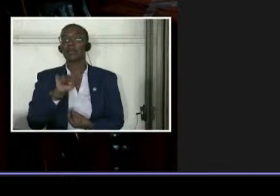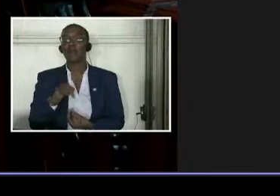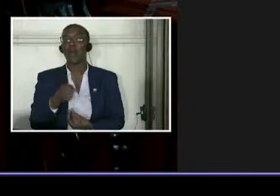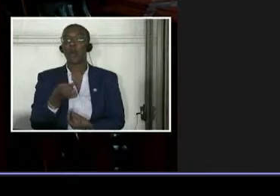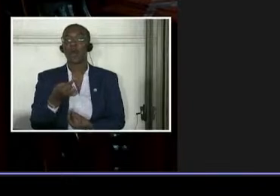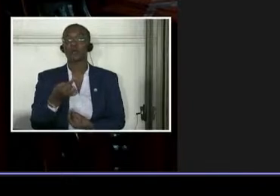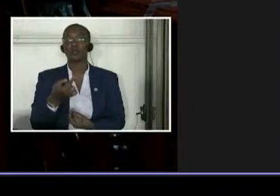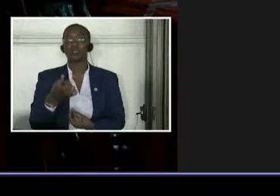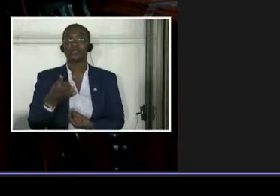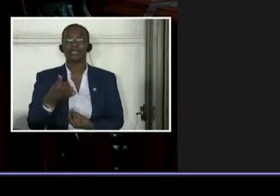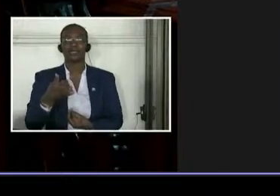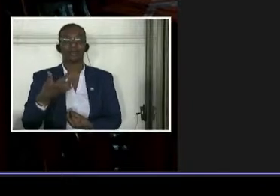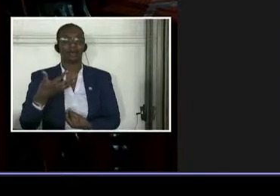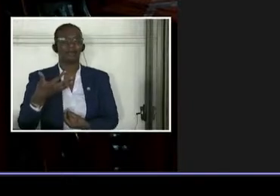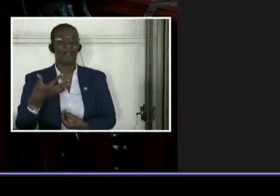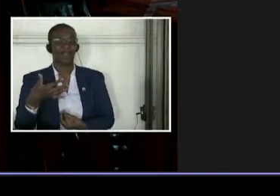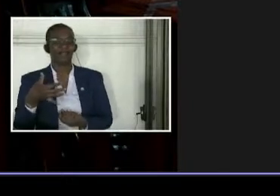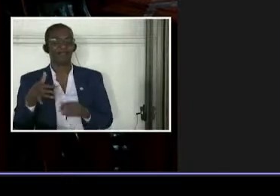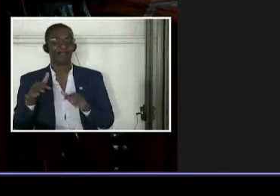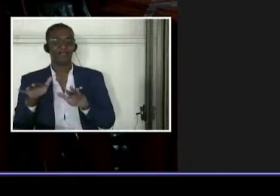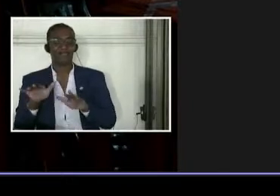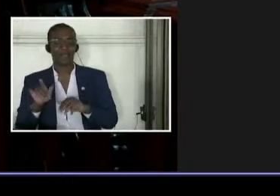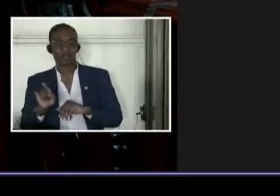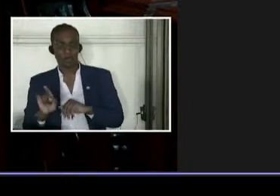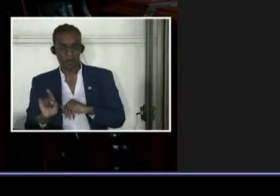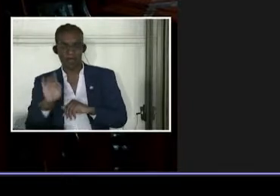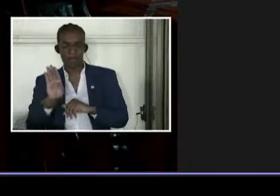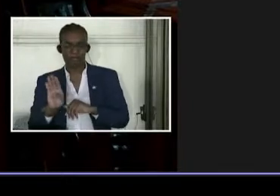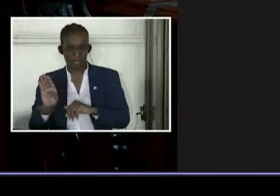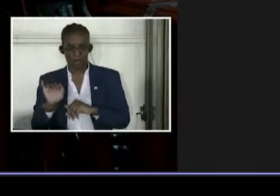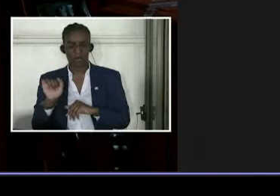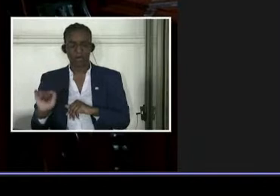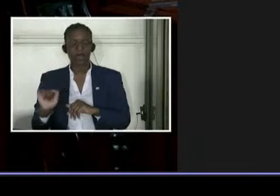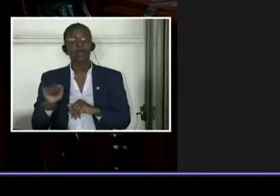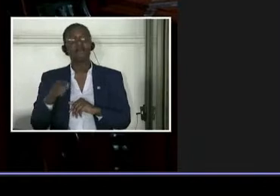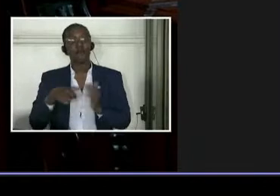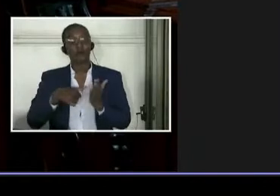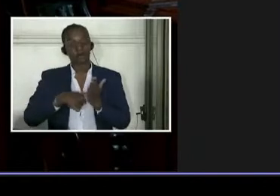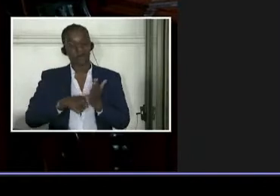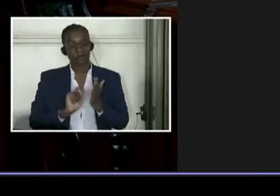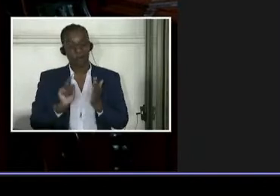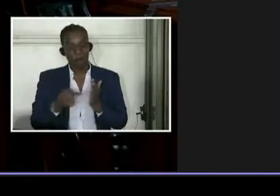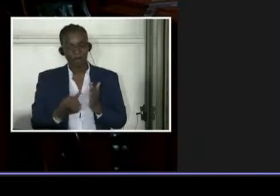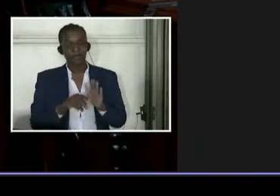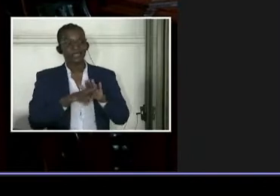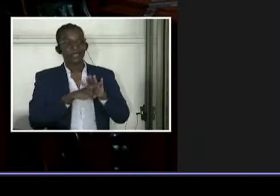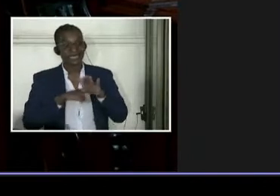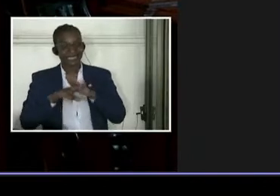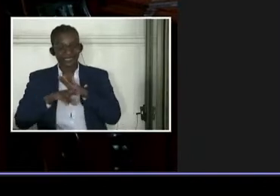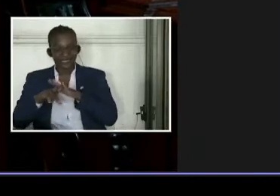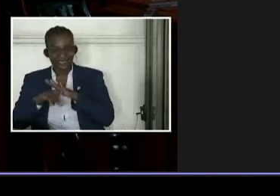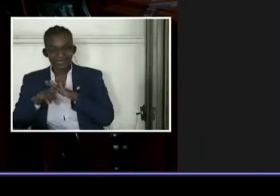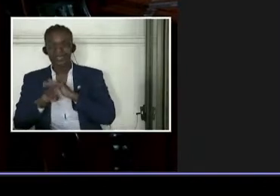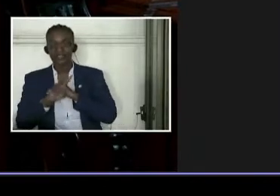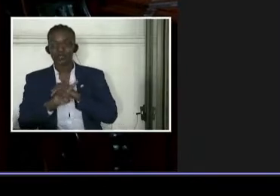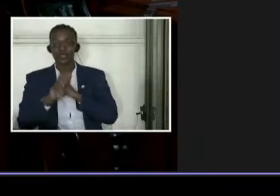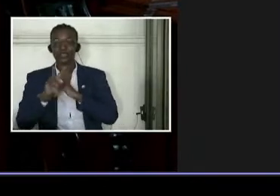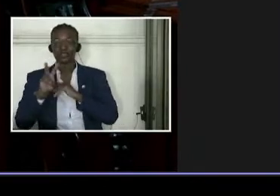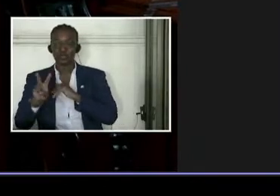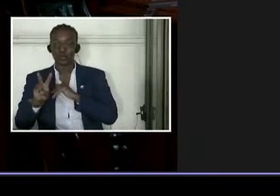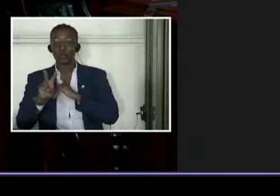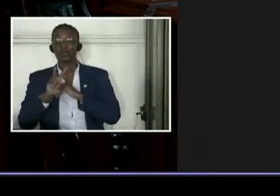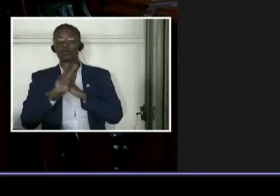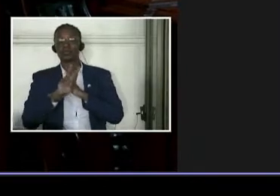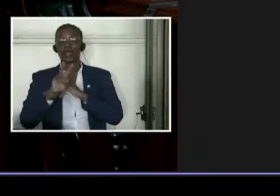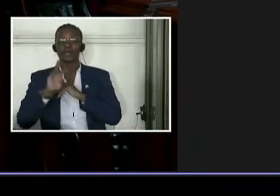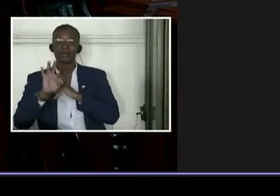3.698591 billion rands. On conditional grants allocation per district, we'll deal with only 22-23. You'll see